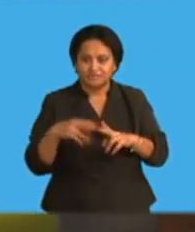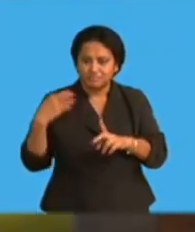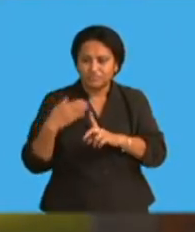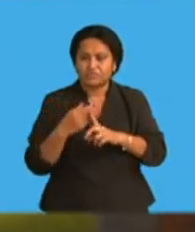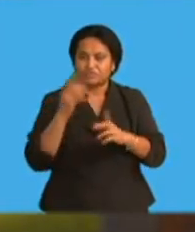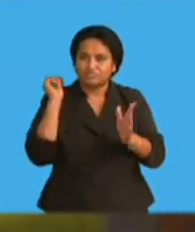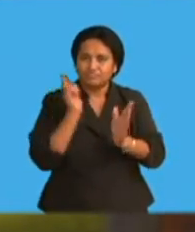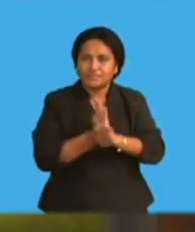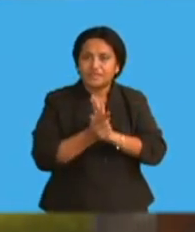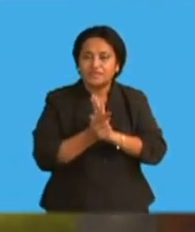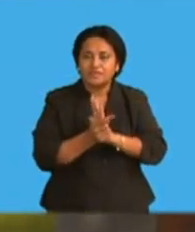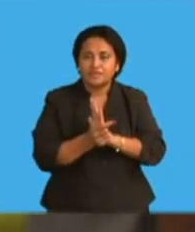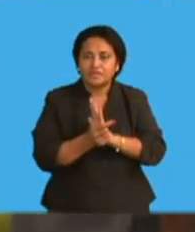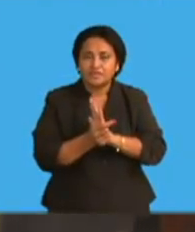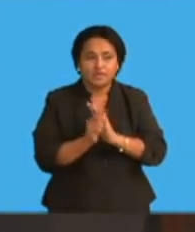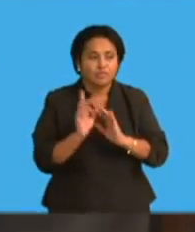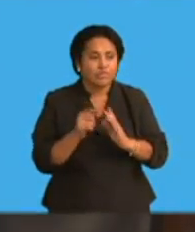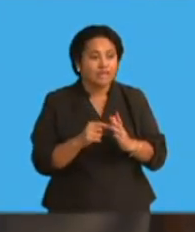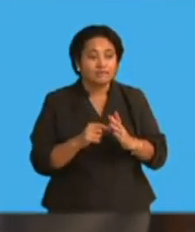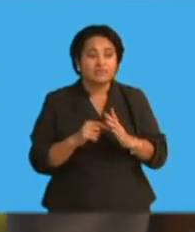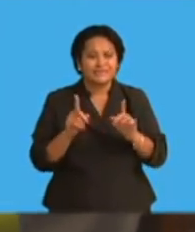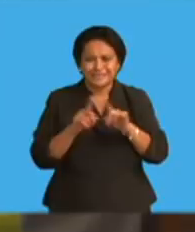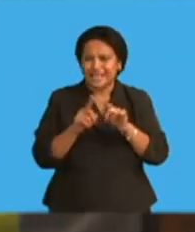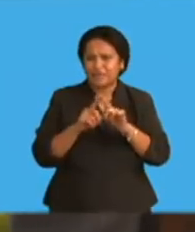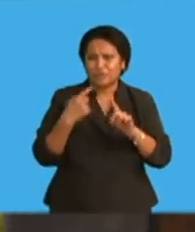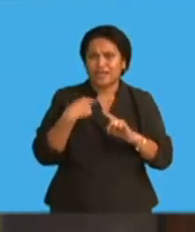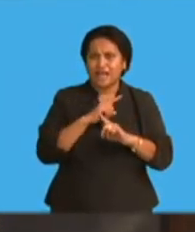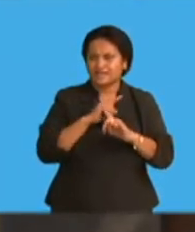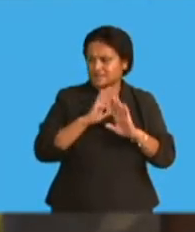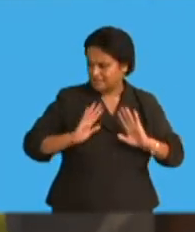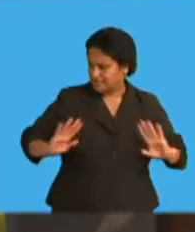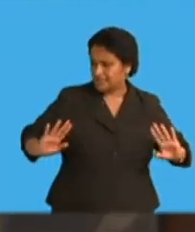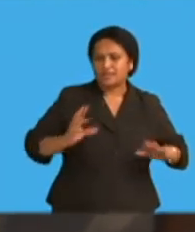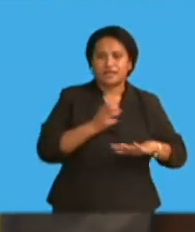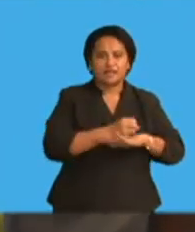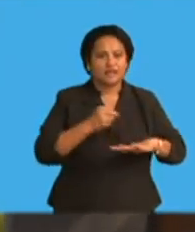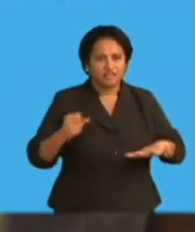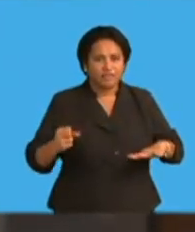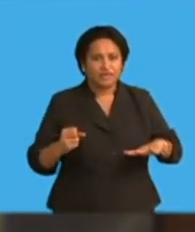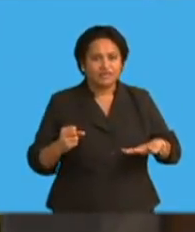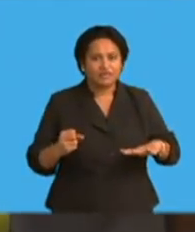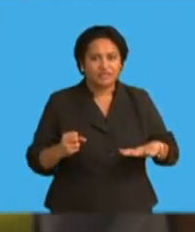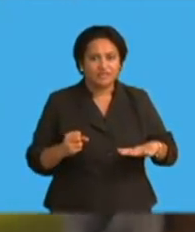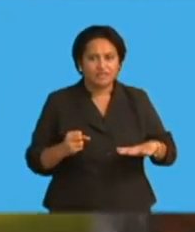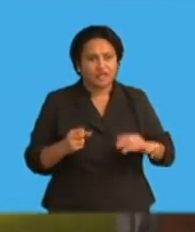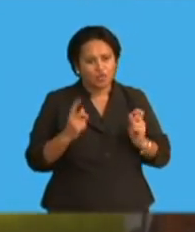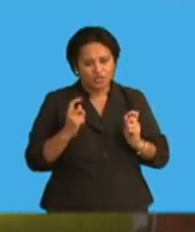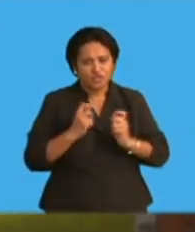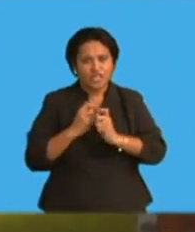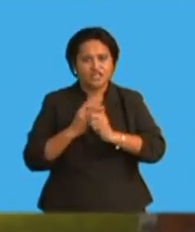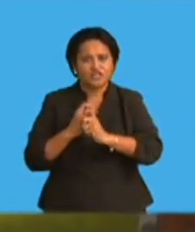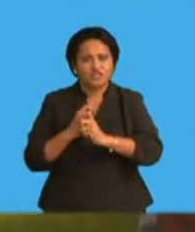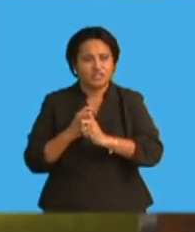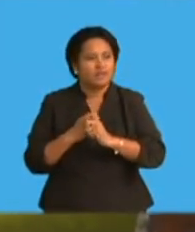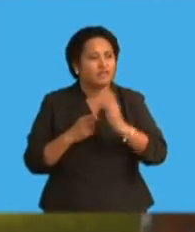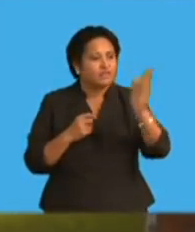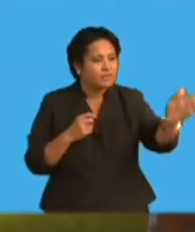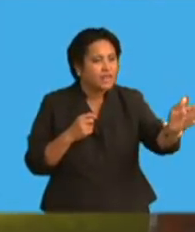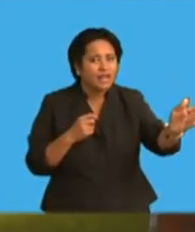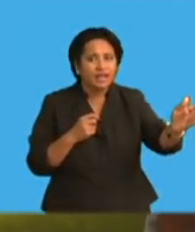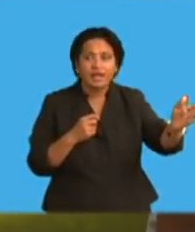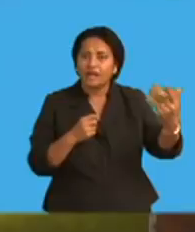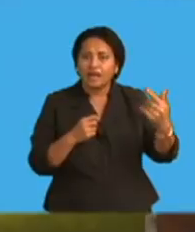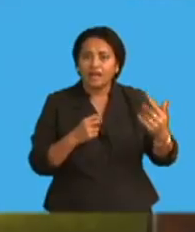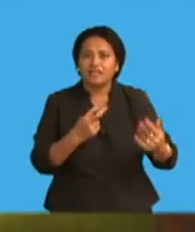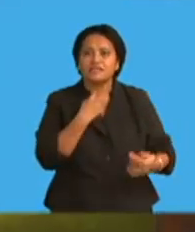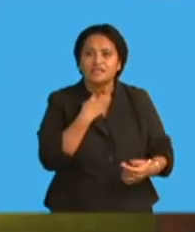Minister and his team have moved along really quickly too. We've made changes. We've done a lot of things. They are caught in a time warp. They are not able